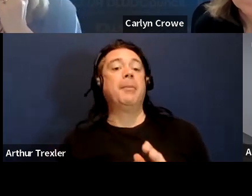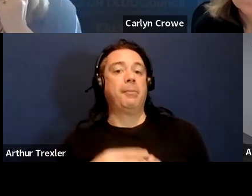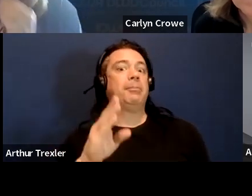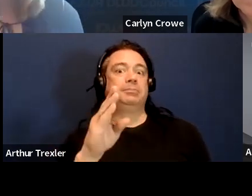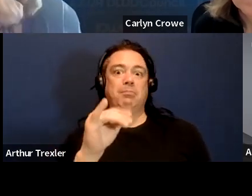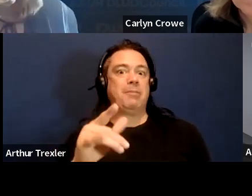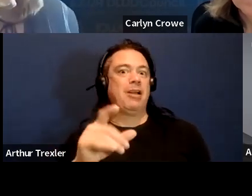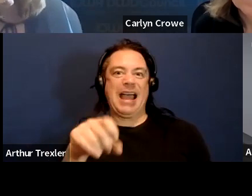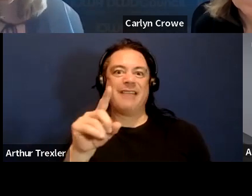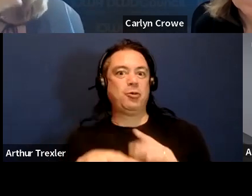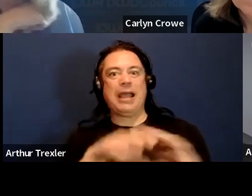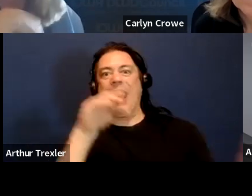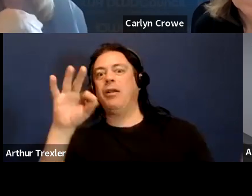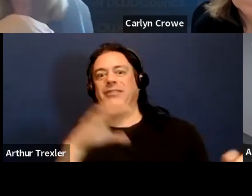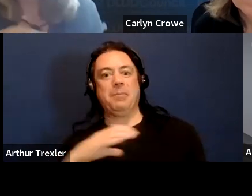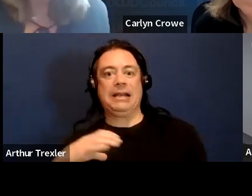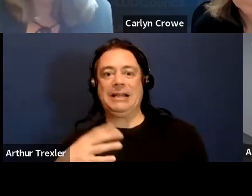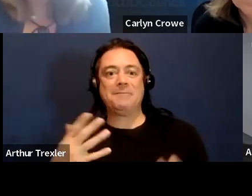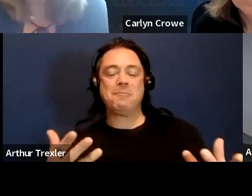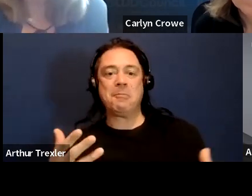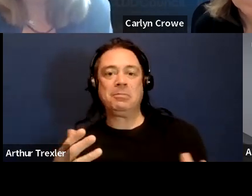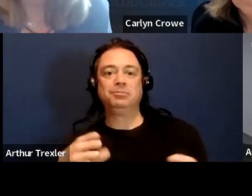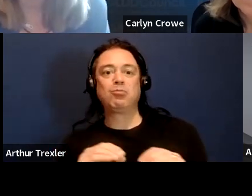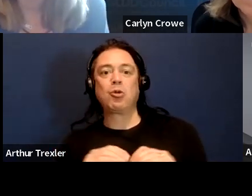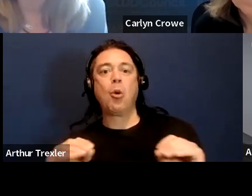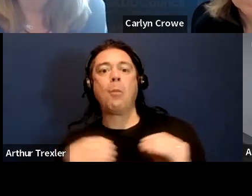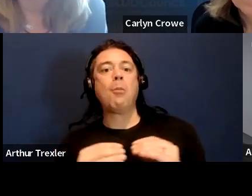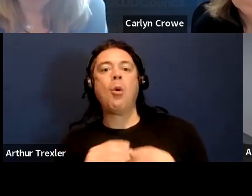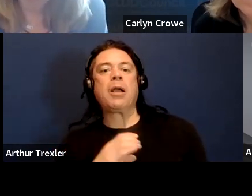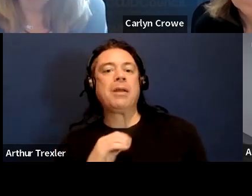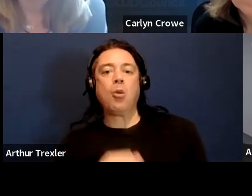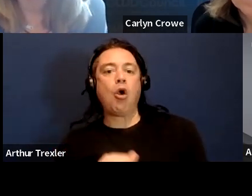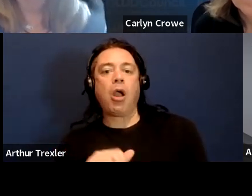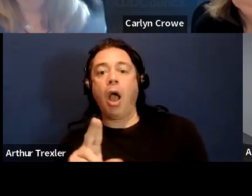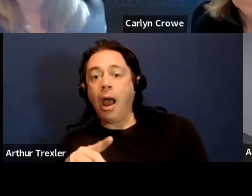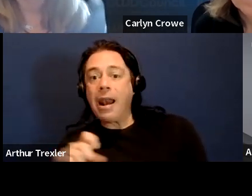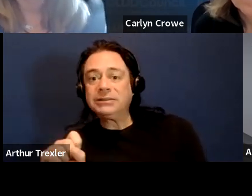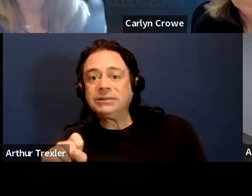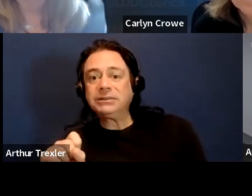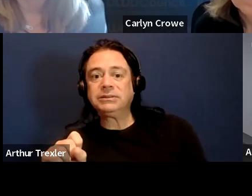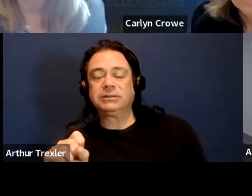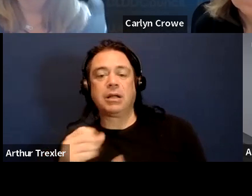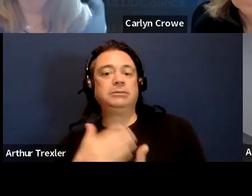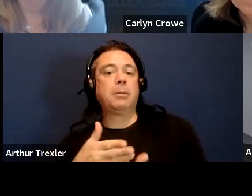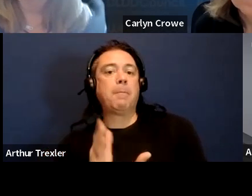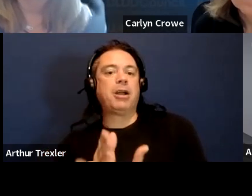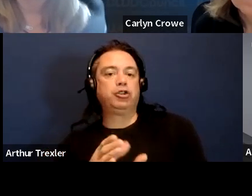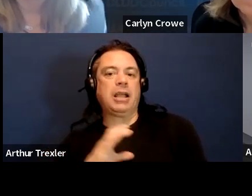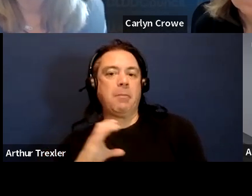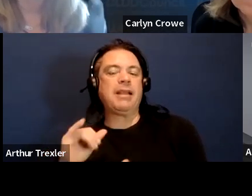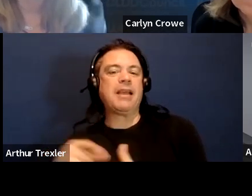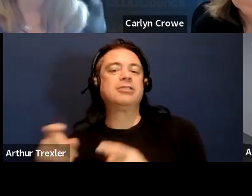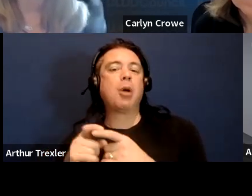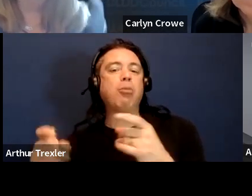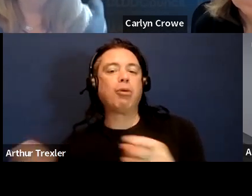virtually had to get out of committee. There's literally no more committee work unless it's the budget committee, which is